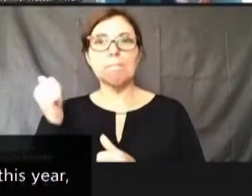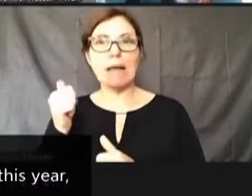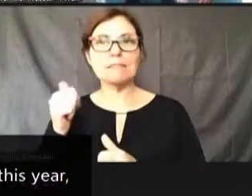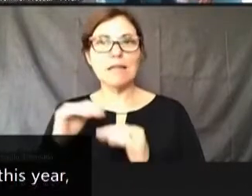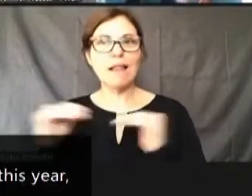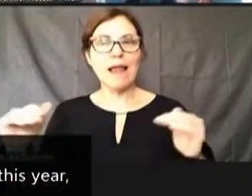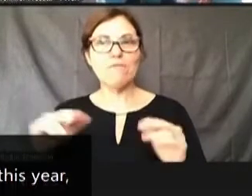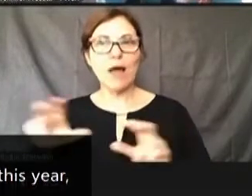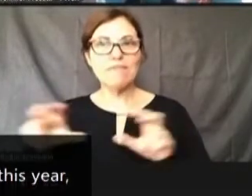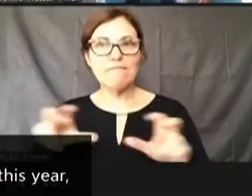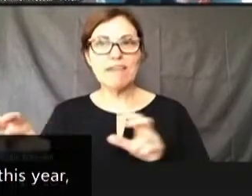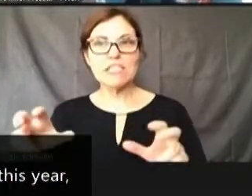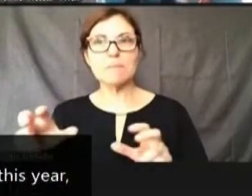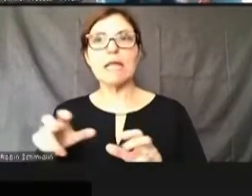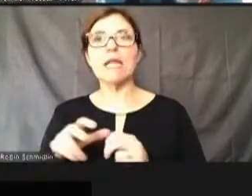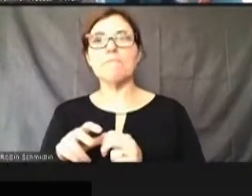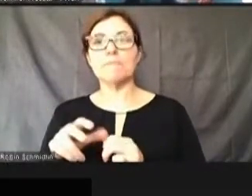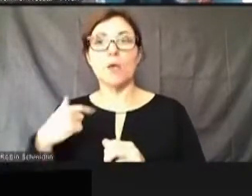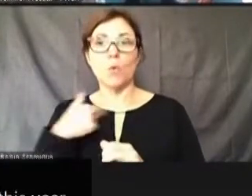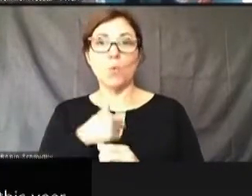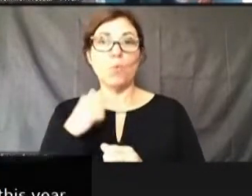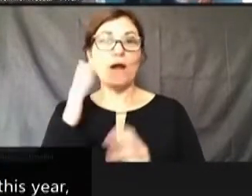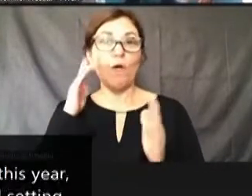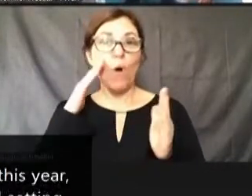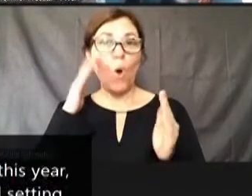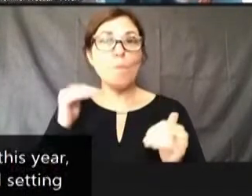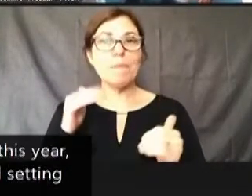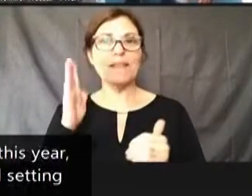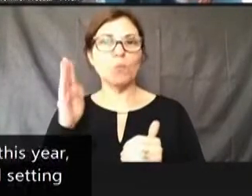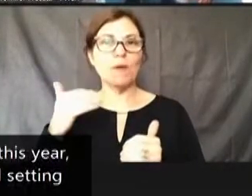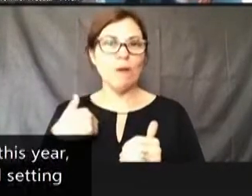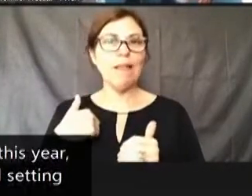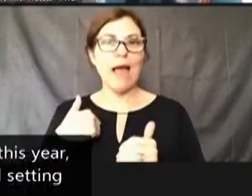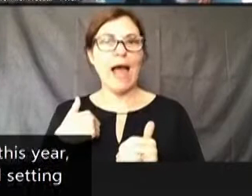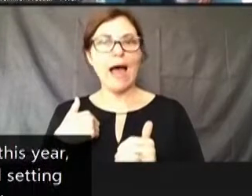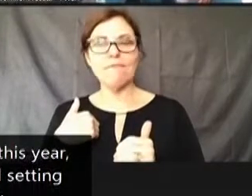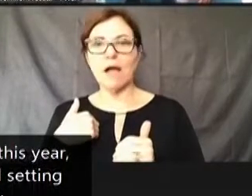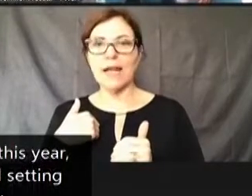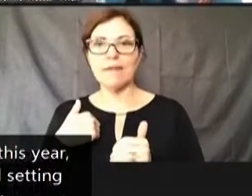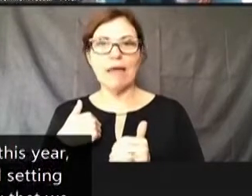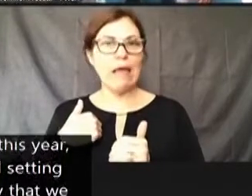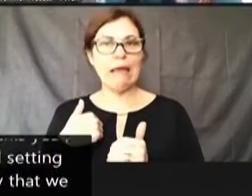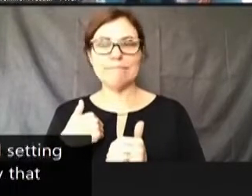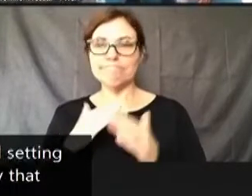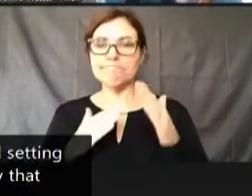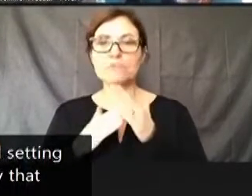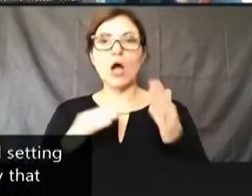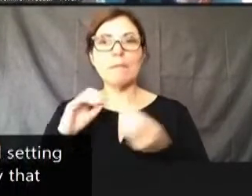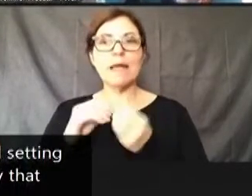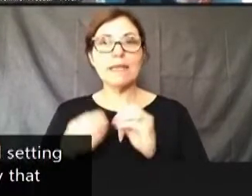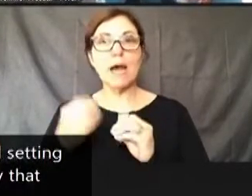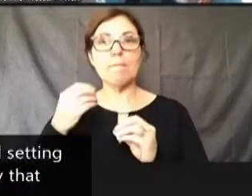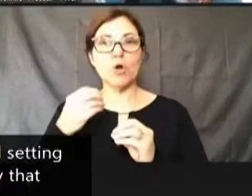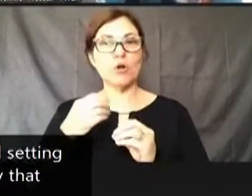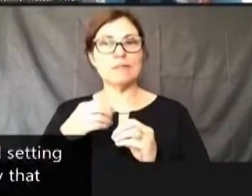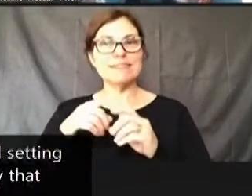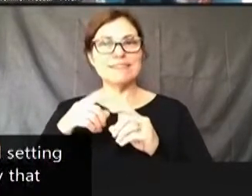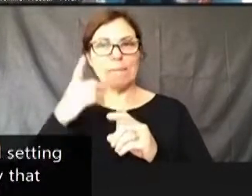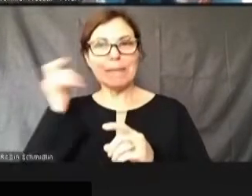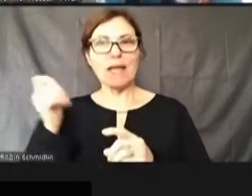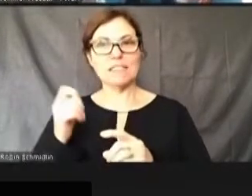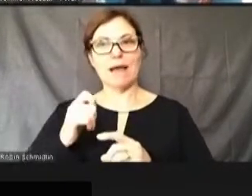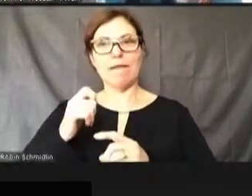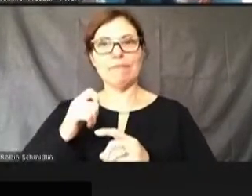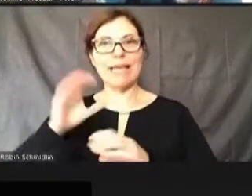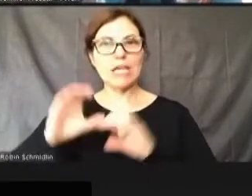be certainly record setting in terms of the amount of construction activity that we are going to have across the city. And I touched on that